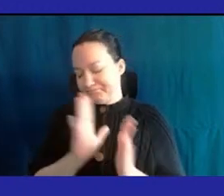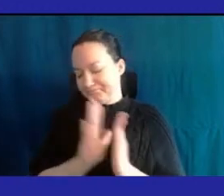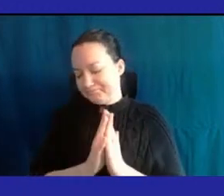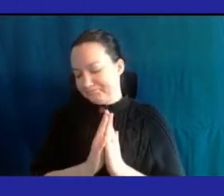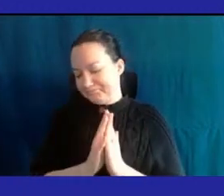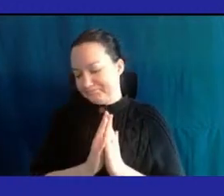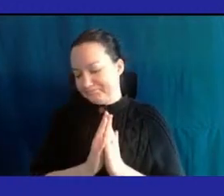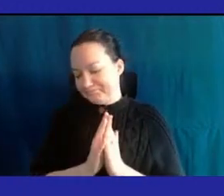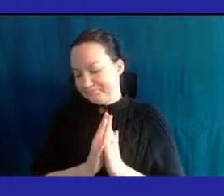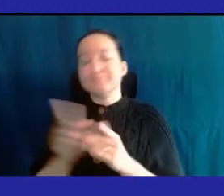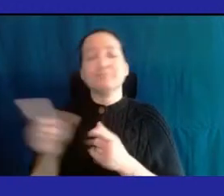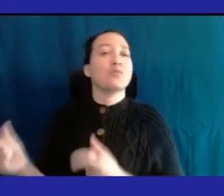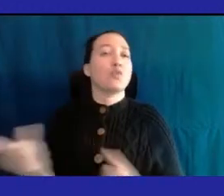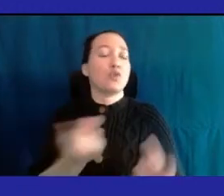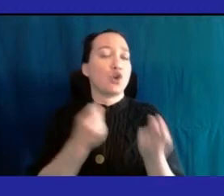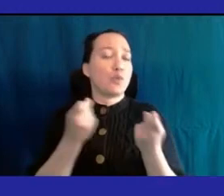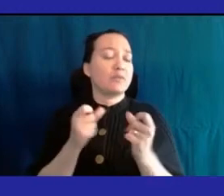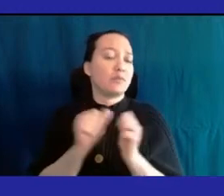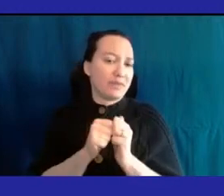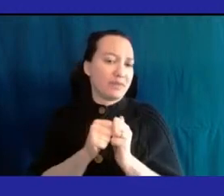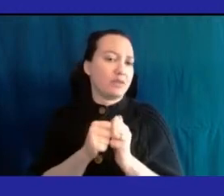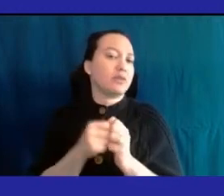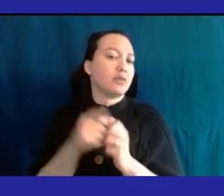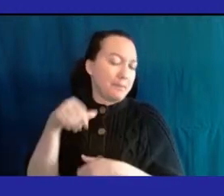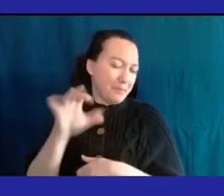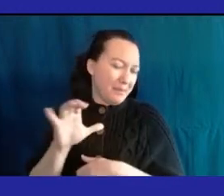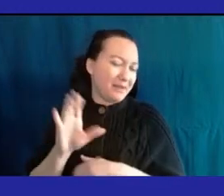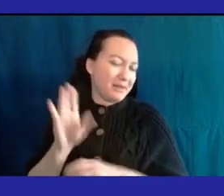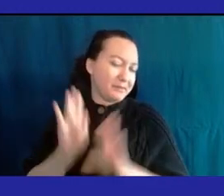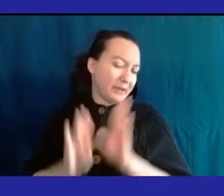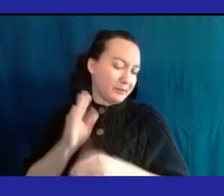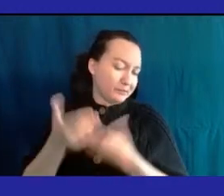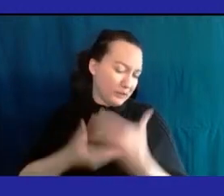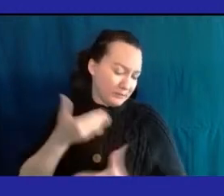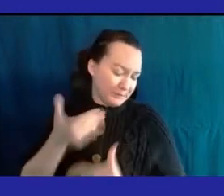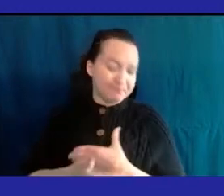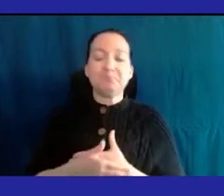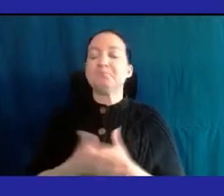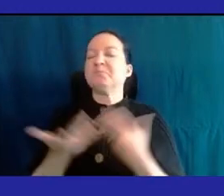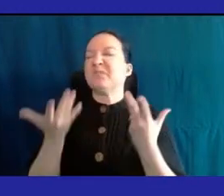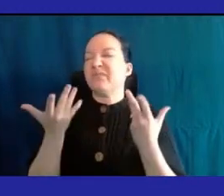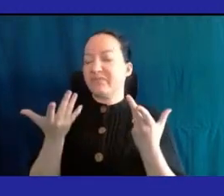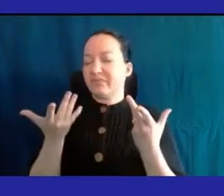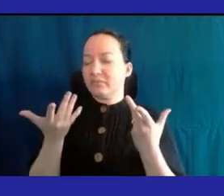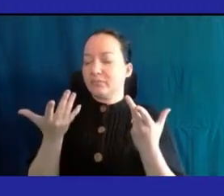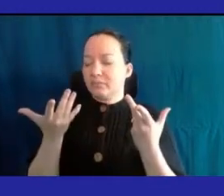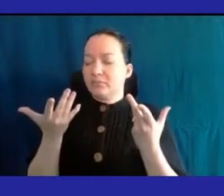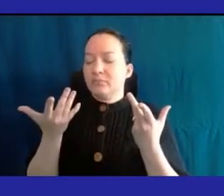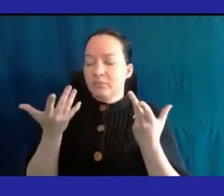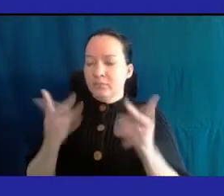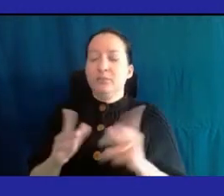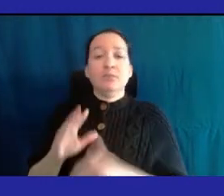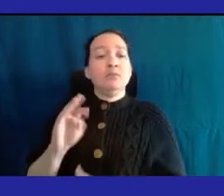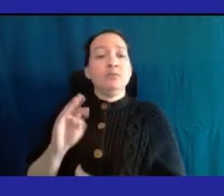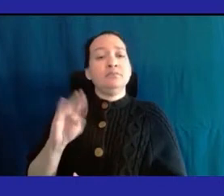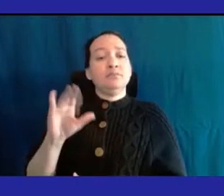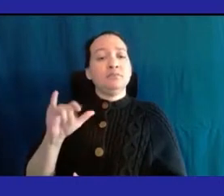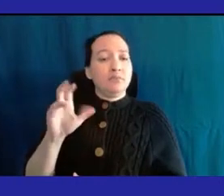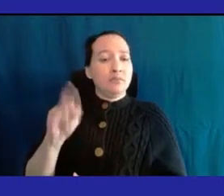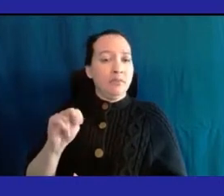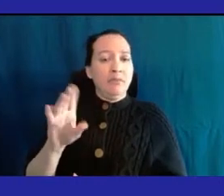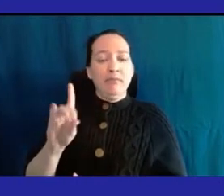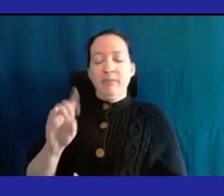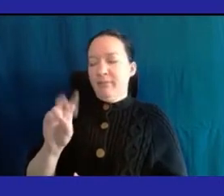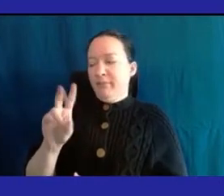the procurement was done through the public bidding process. They have also, McCann DV has subcontracted